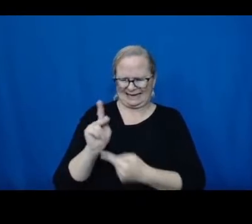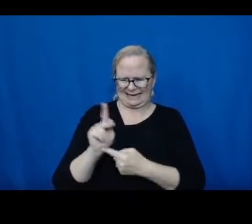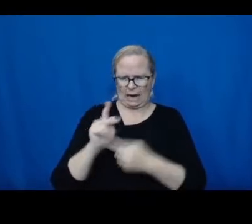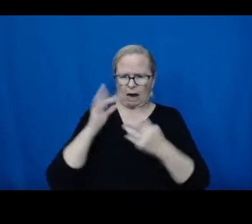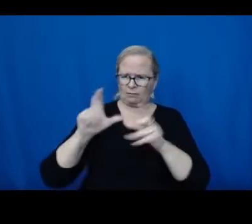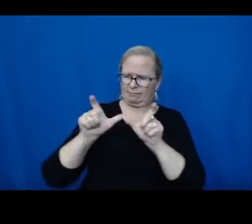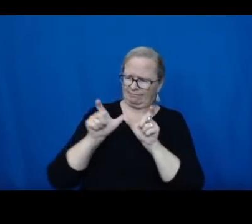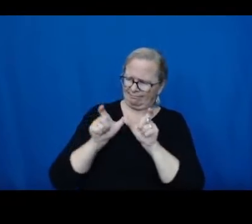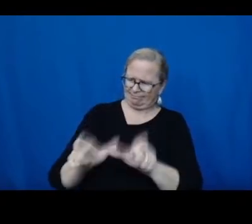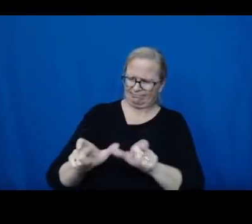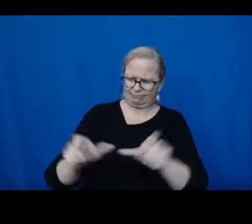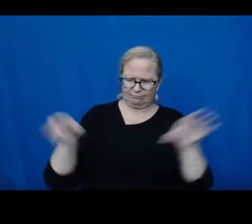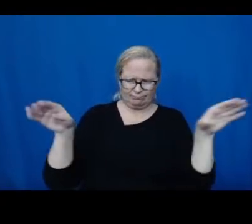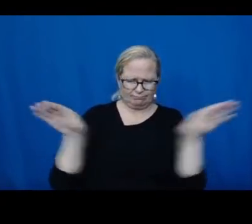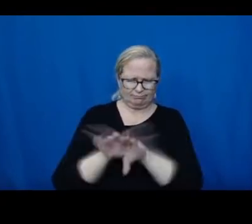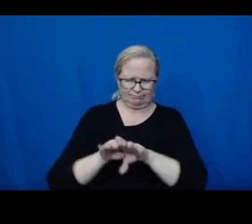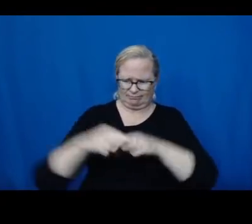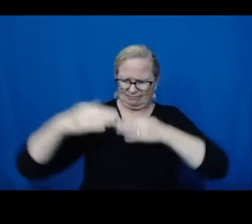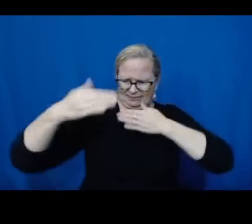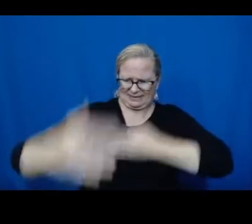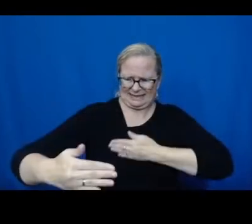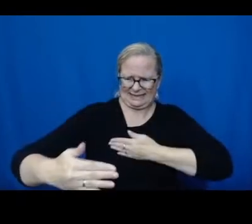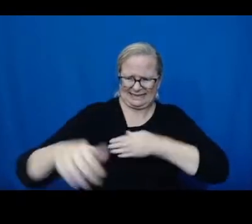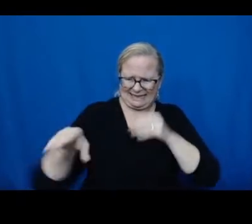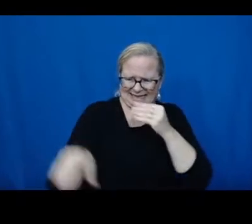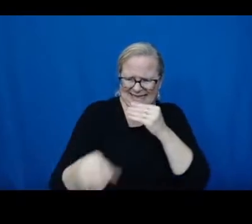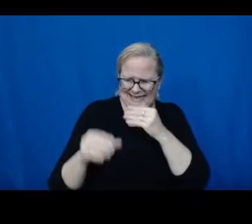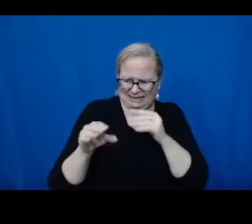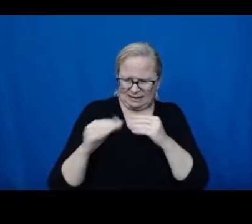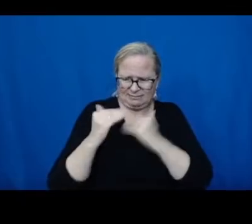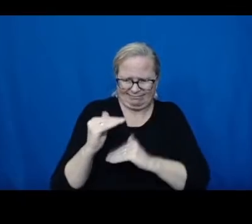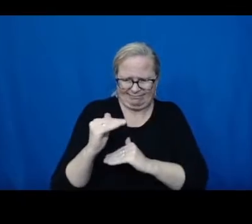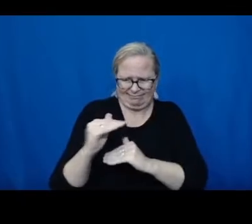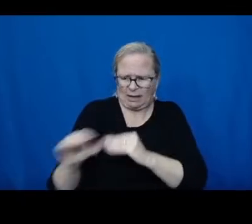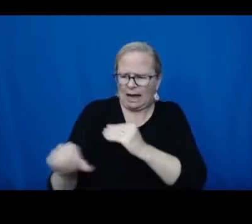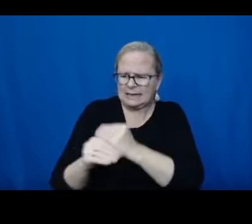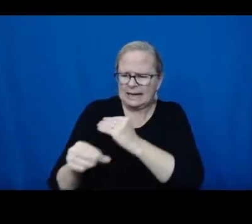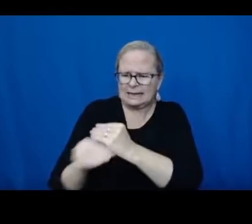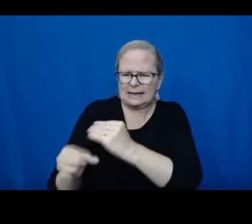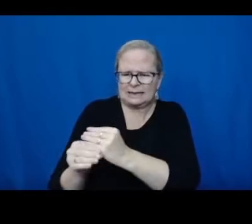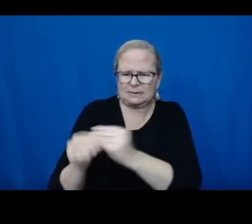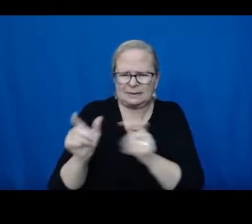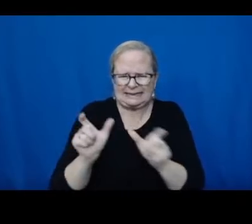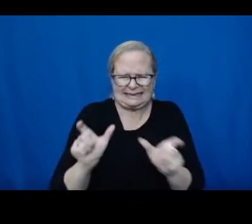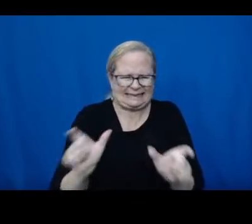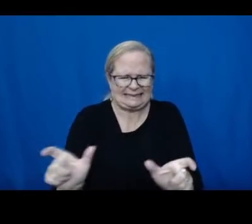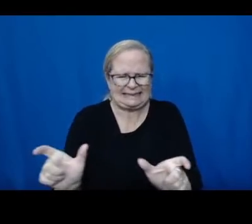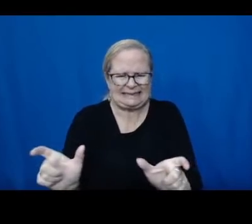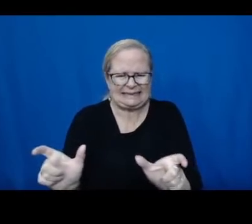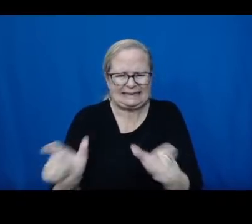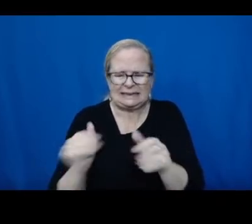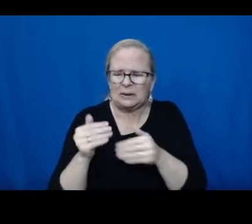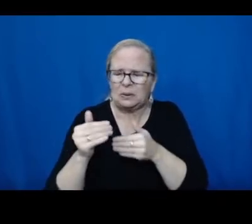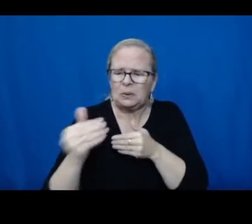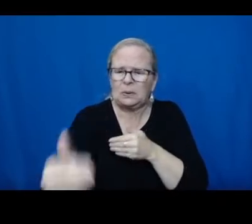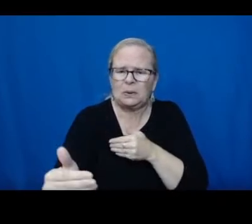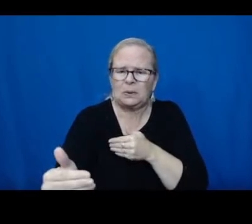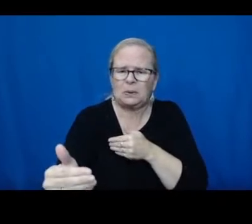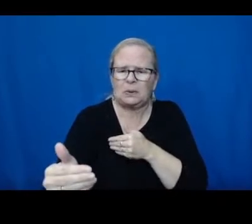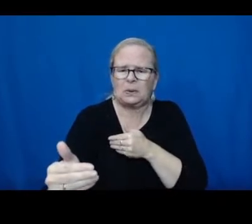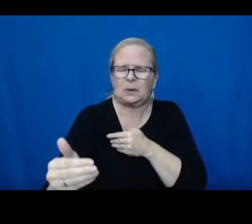not be a passing fancy, might be something that could be a reality?